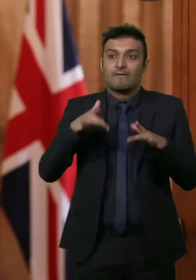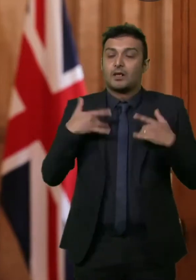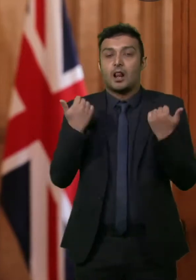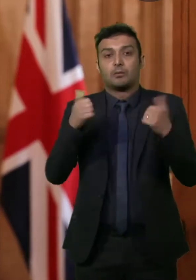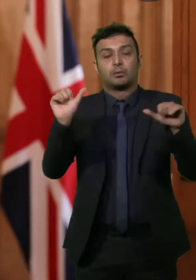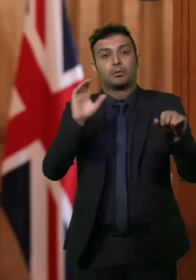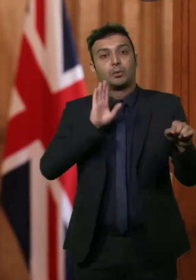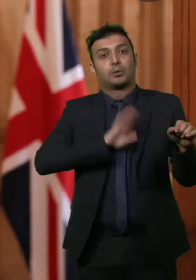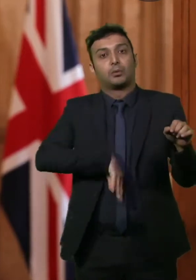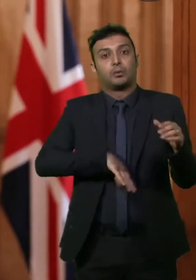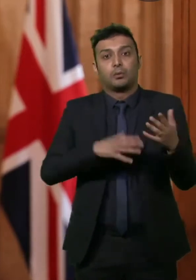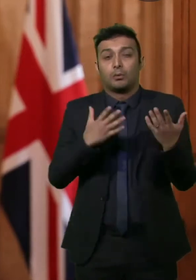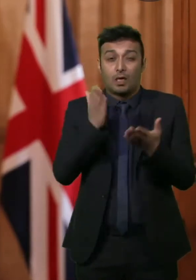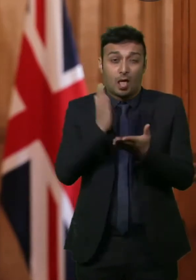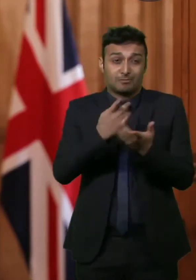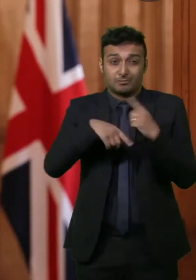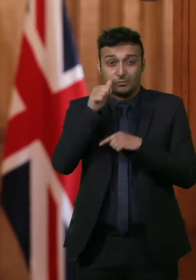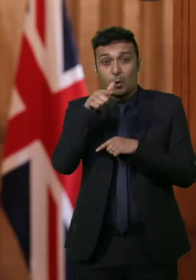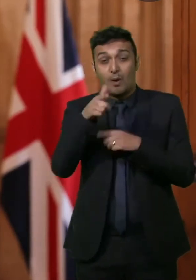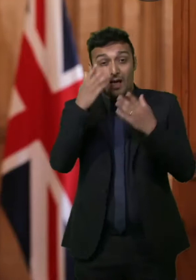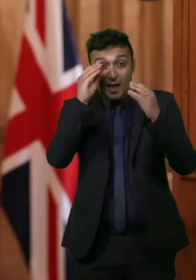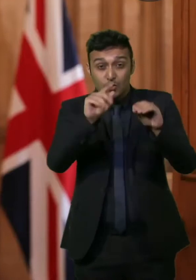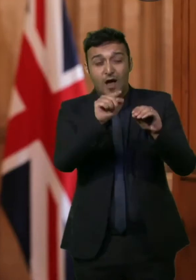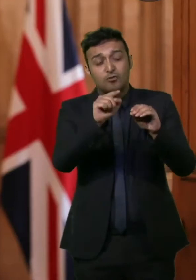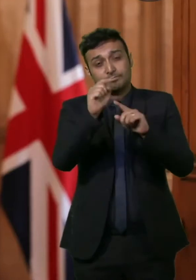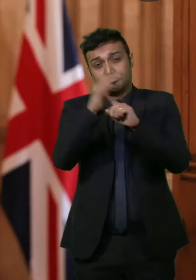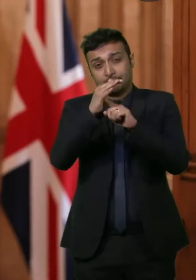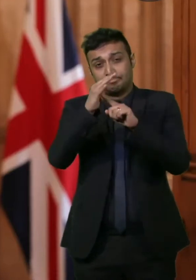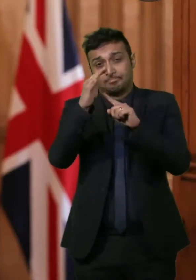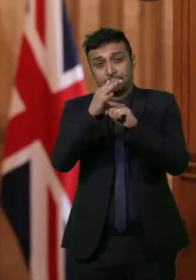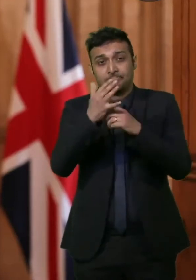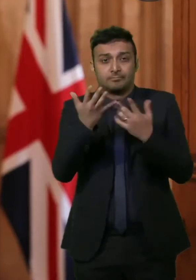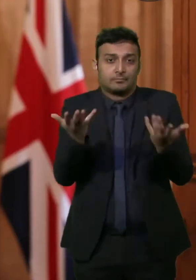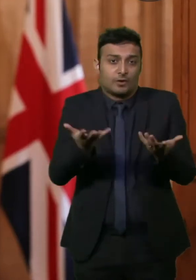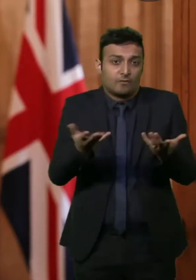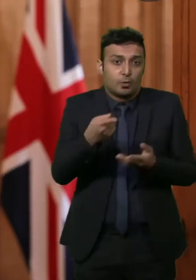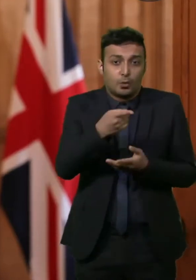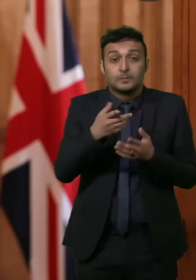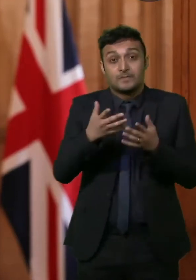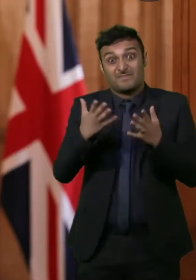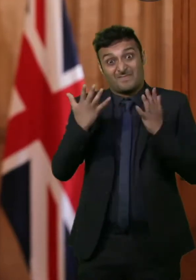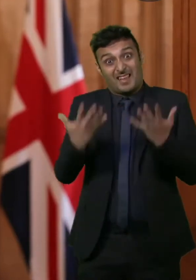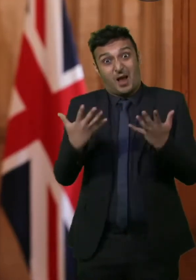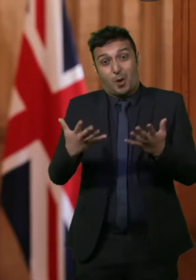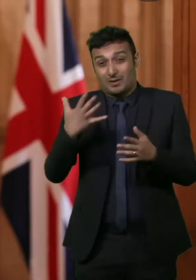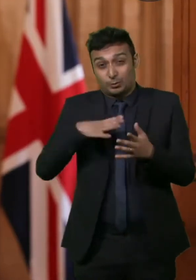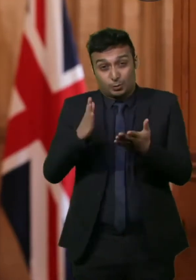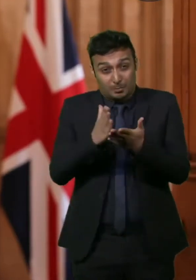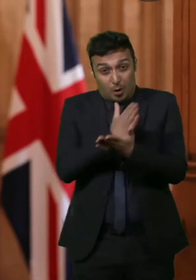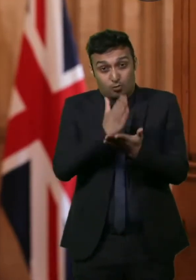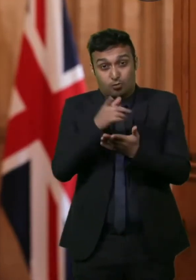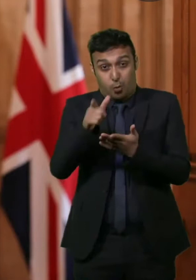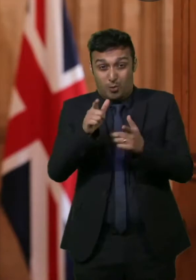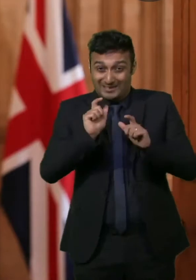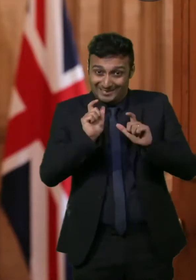important that the greater risk now is keeping them out of school for a day longer. I want to thank all the